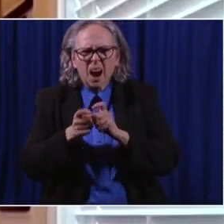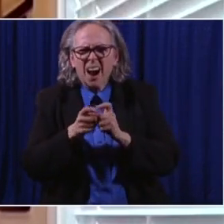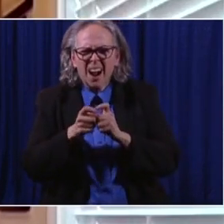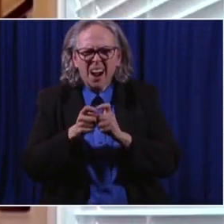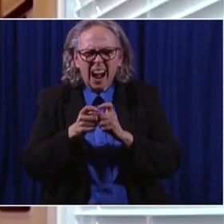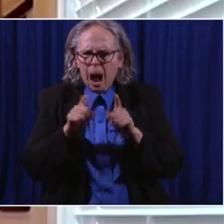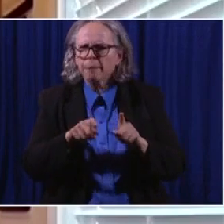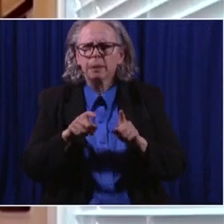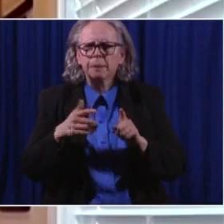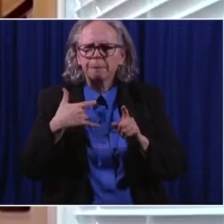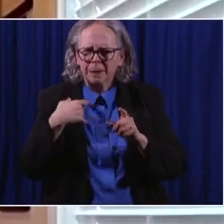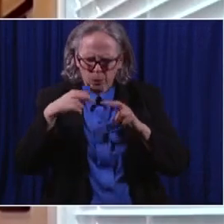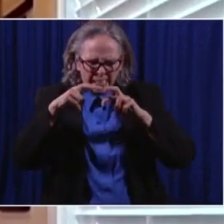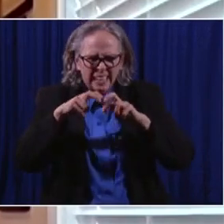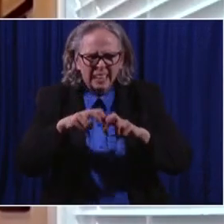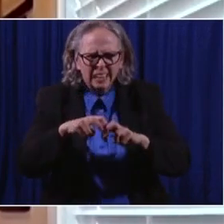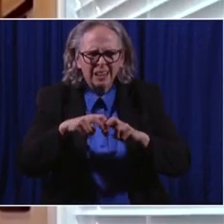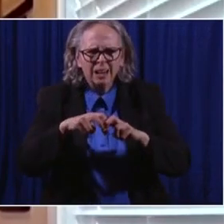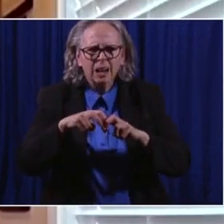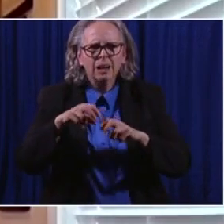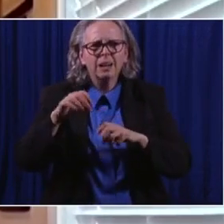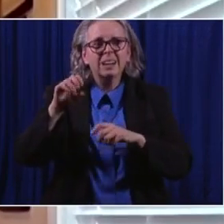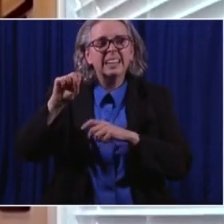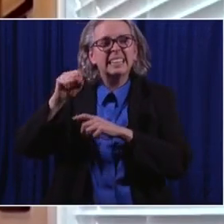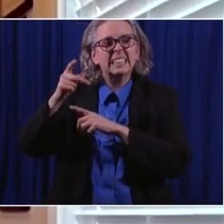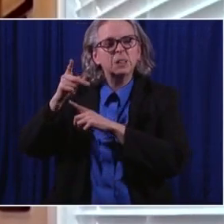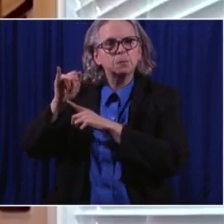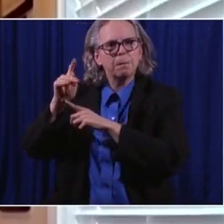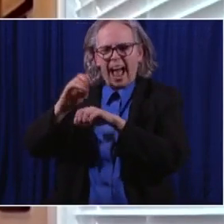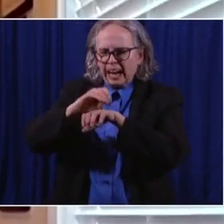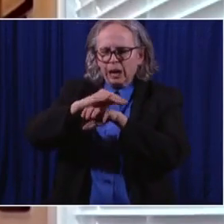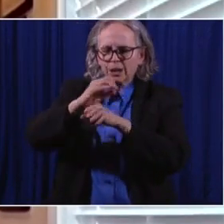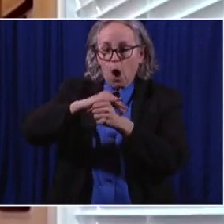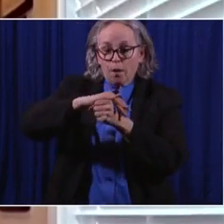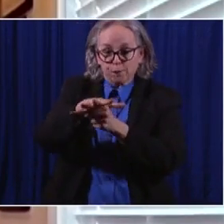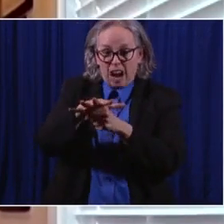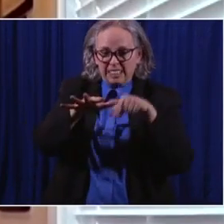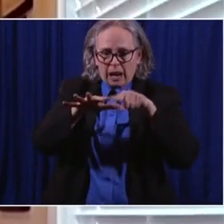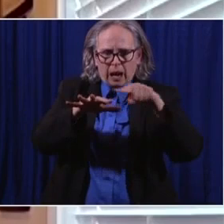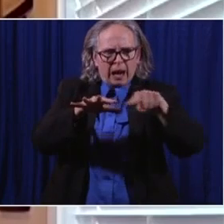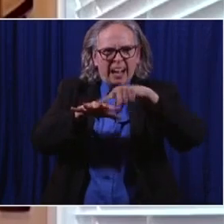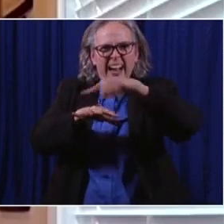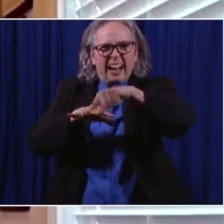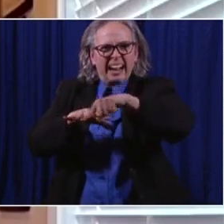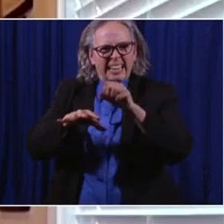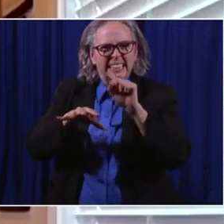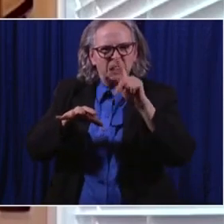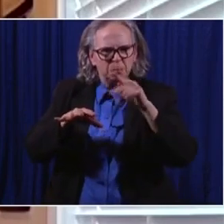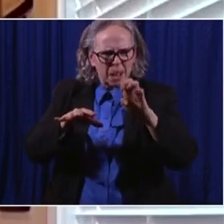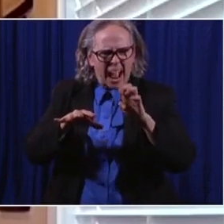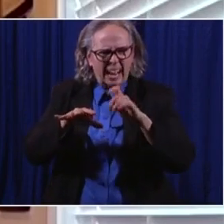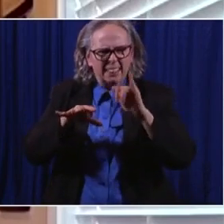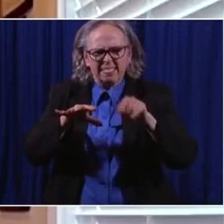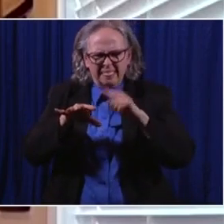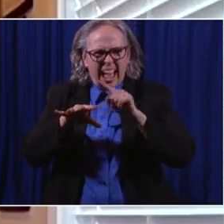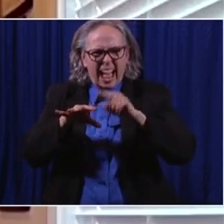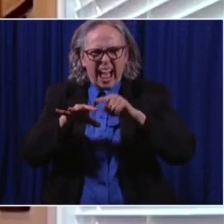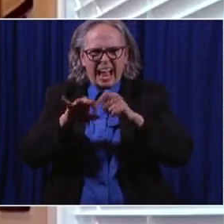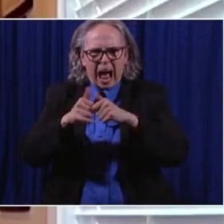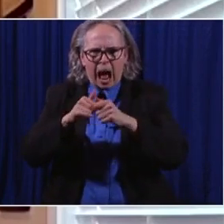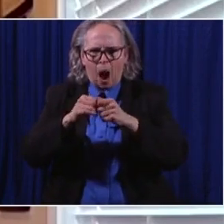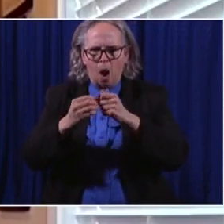the so-called spike protein, which is key to its ability to do its spreading, getting into our cells. And the